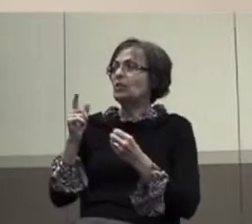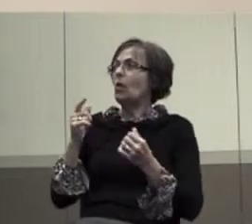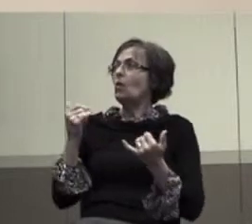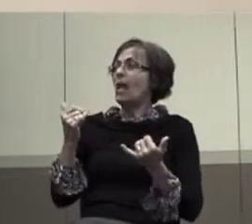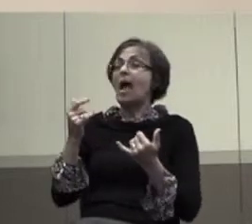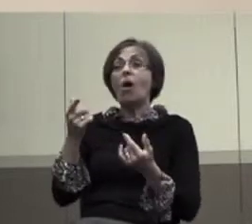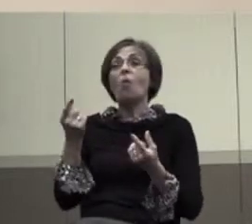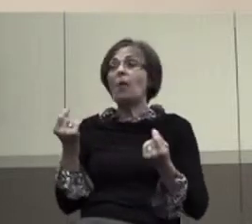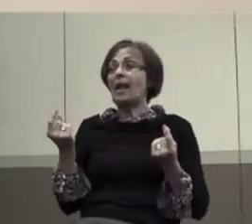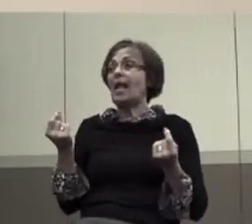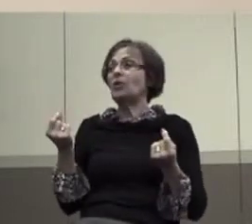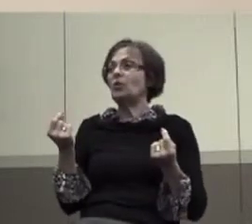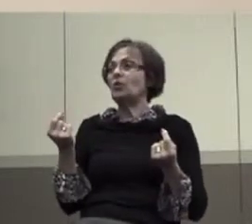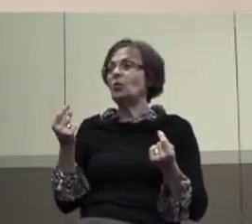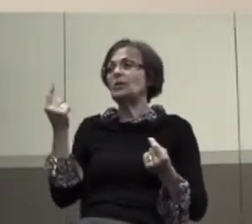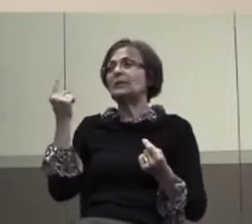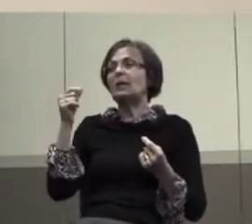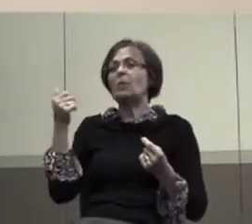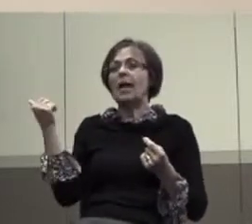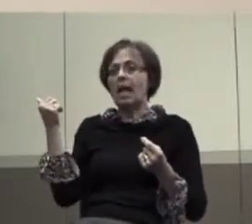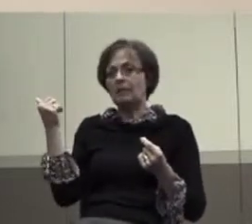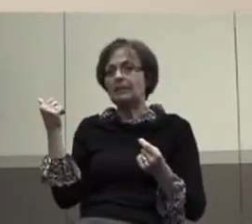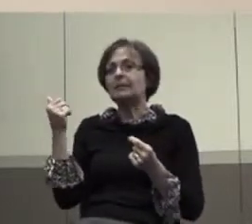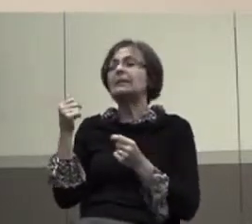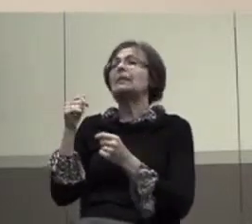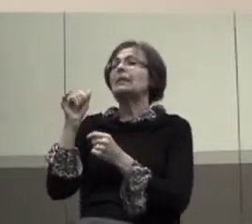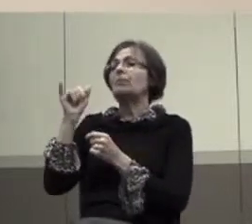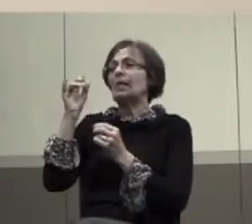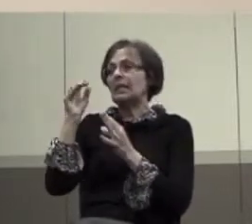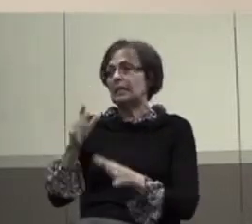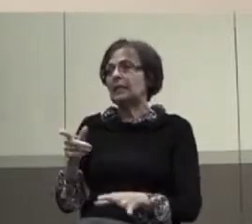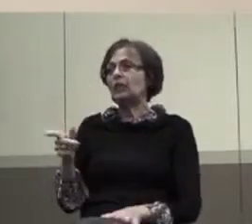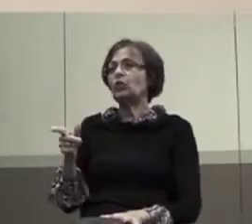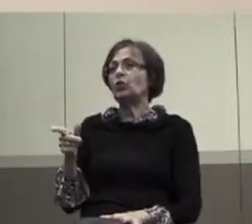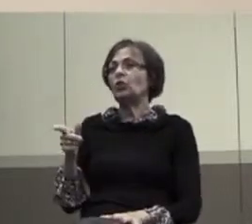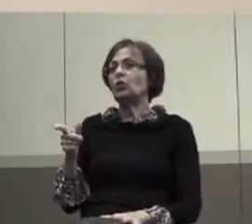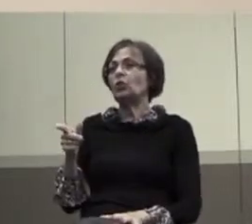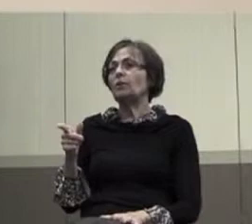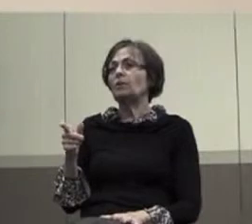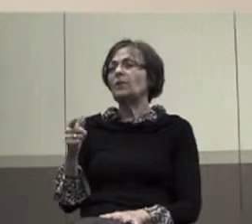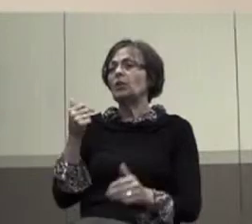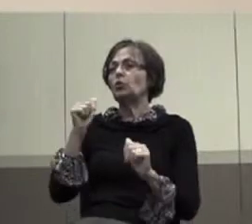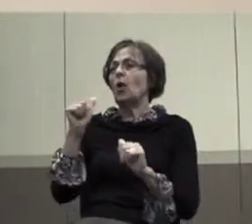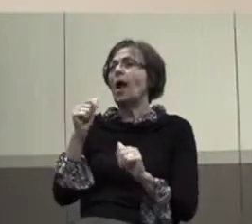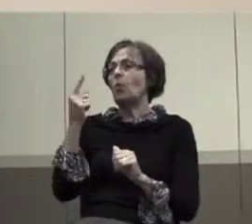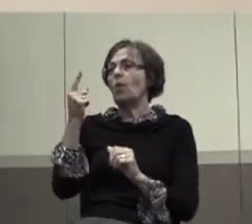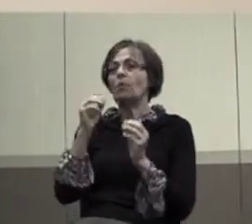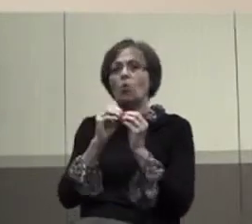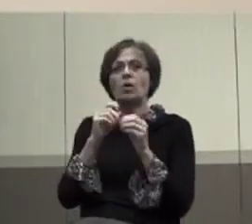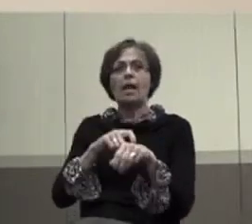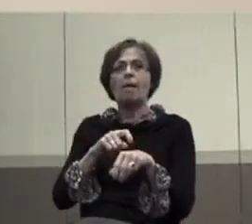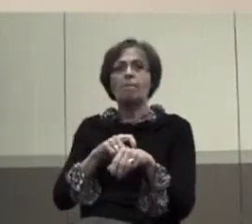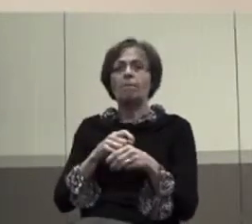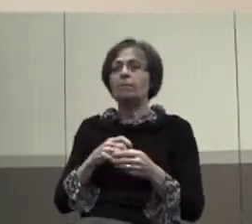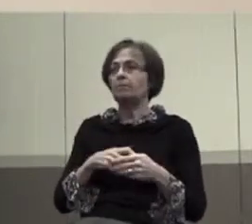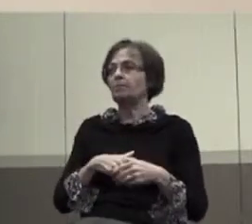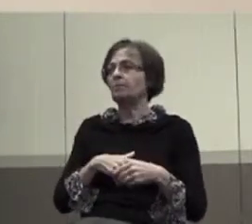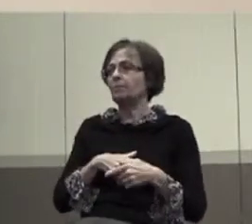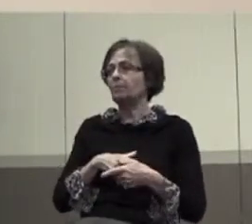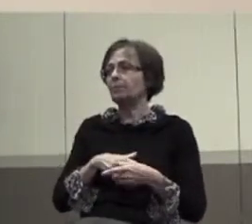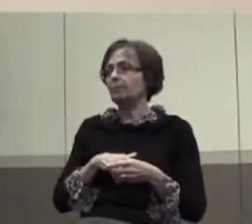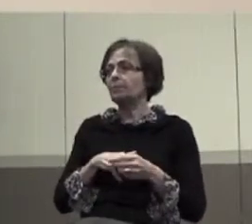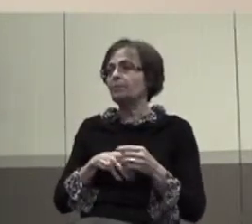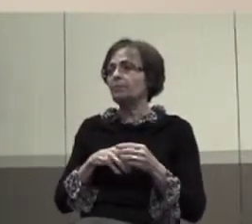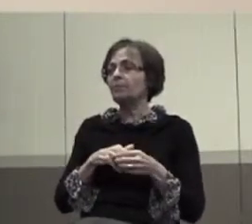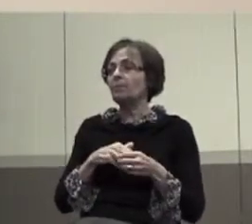now what I'd like you to do is somebody else be this teacher. Let's try it one more time. So somebody